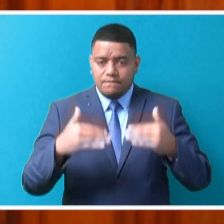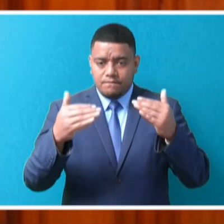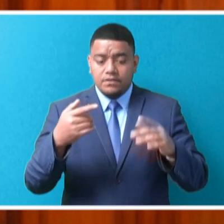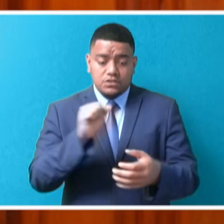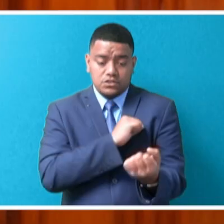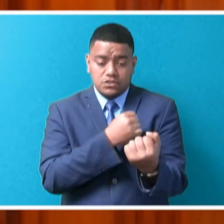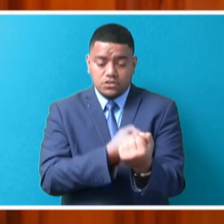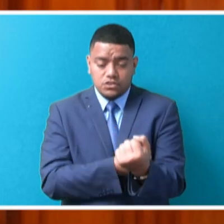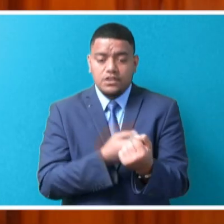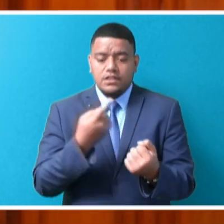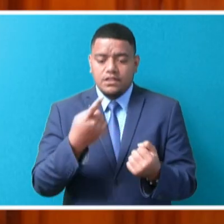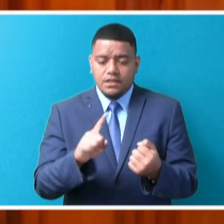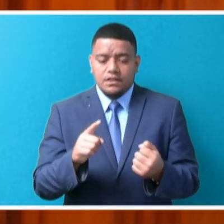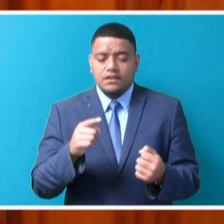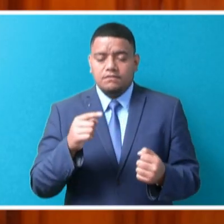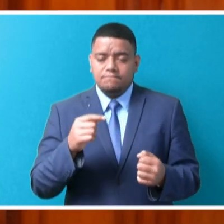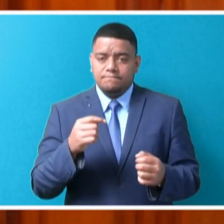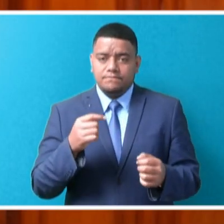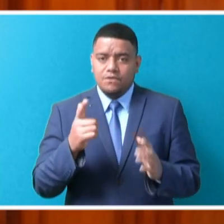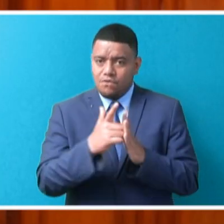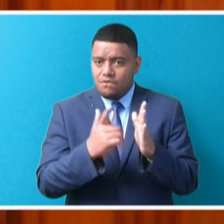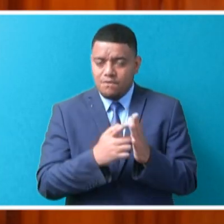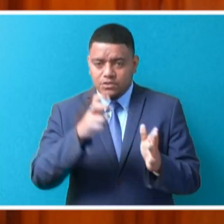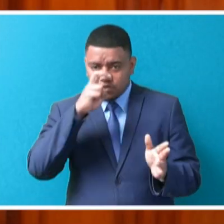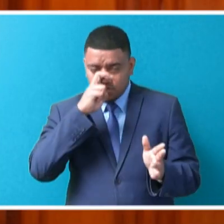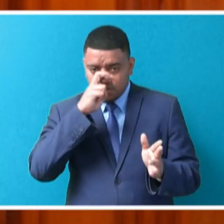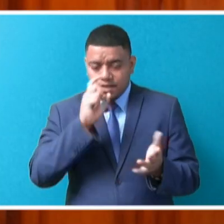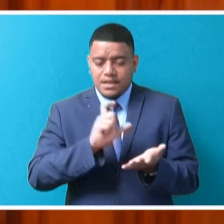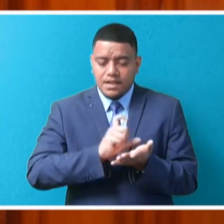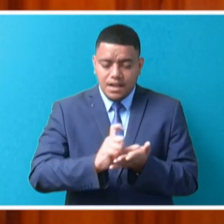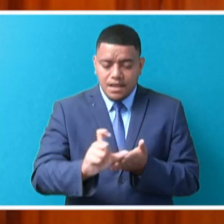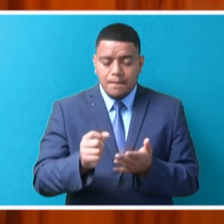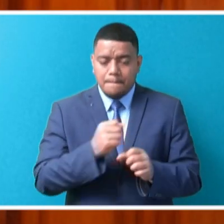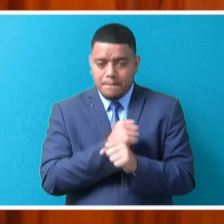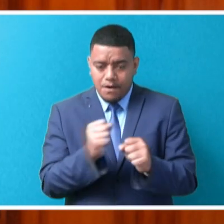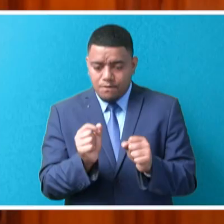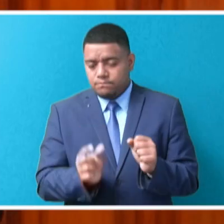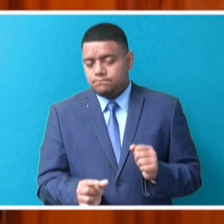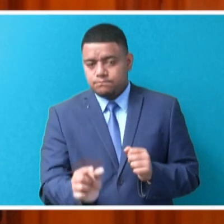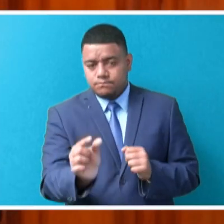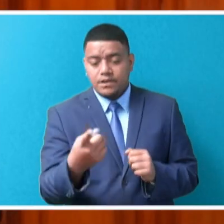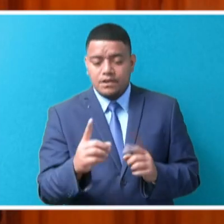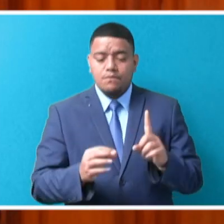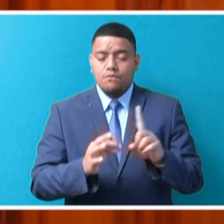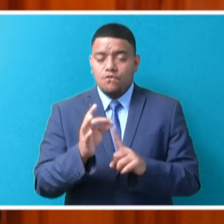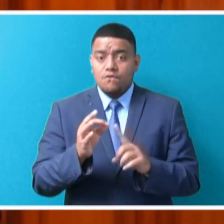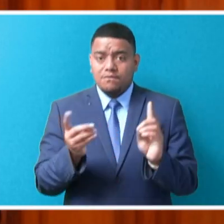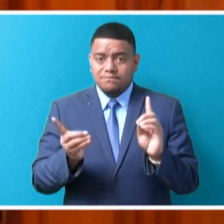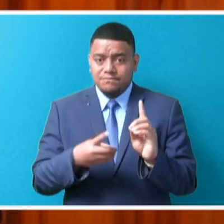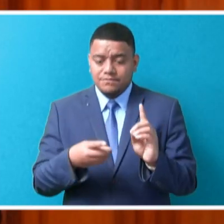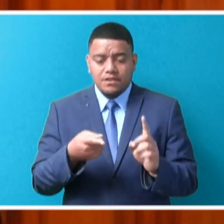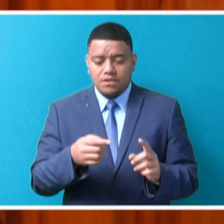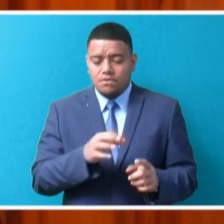strengthens compliance and enforcement mechanisms, including clearer monitoring powers and improved penalties to deter illegal harvesting